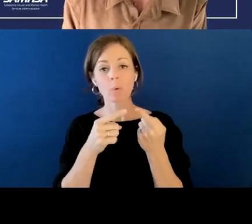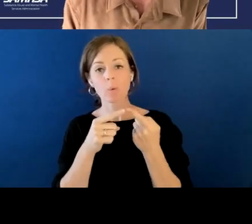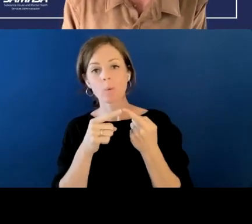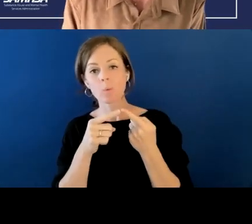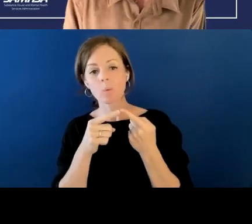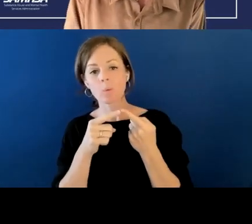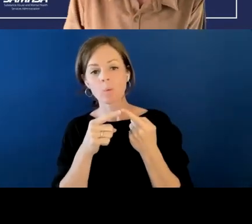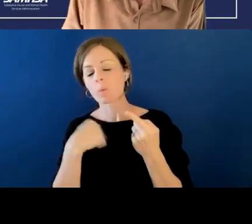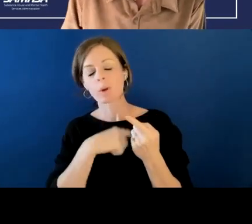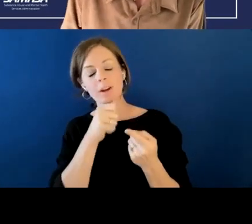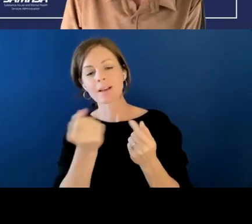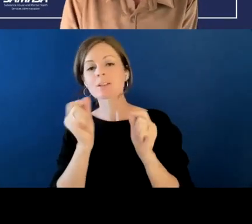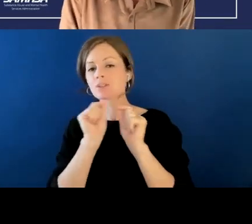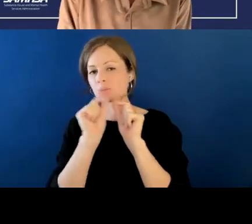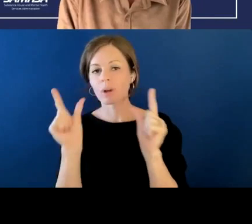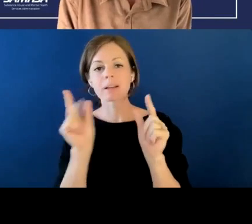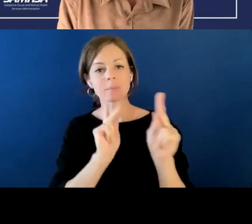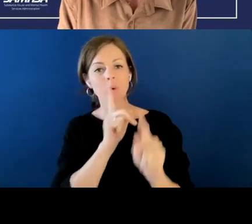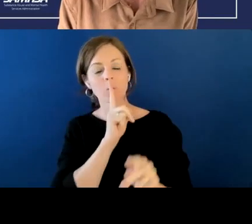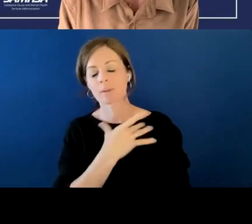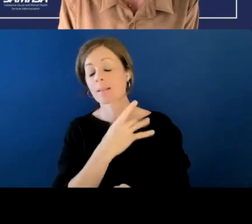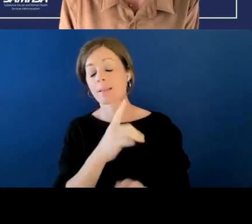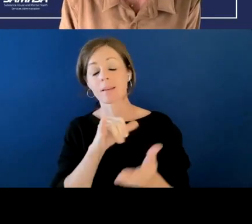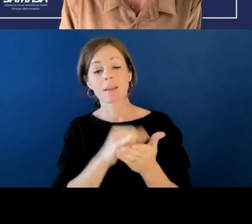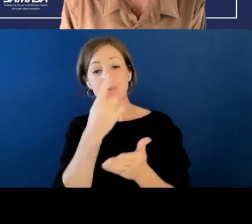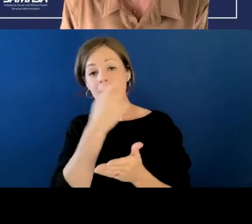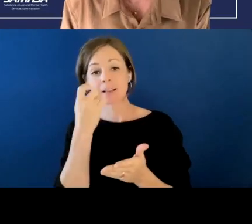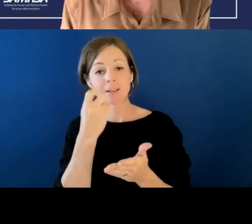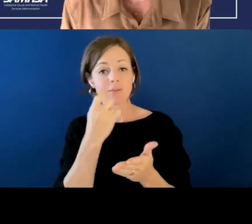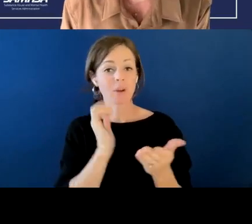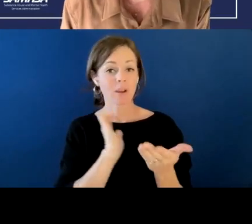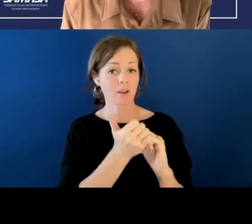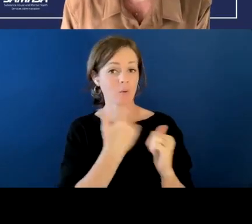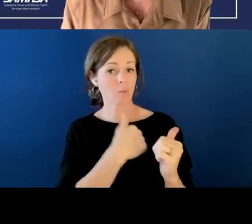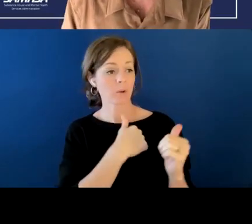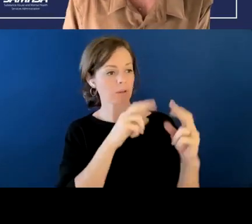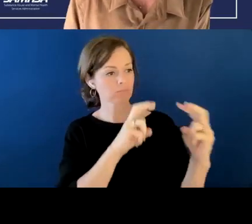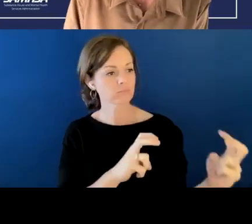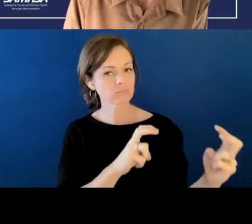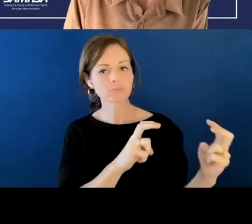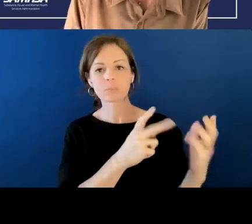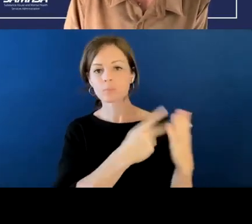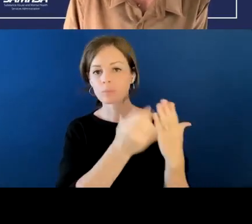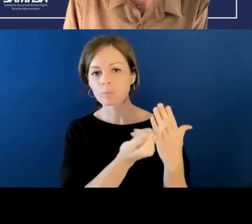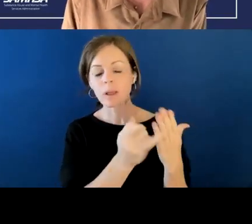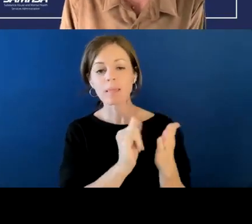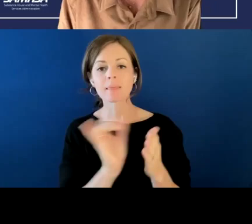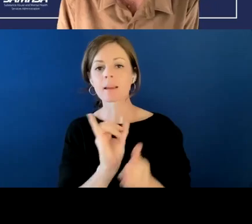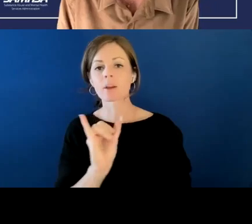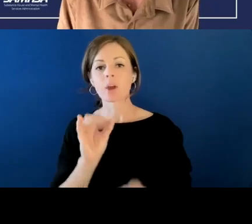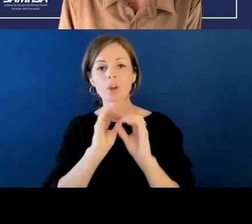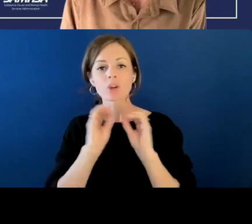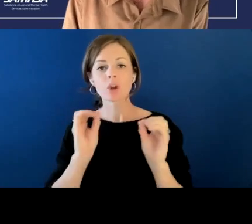not surprised by because of the formative research findings, are things like taglines like "No judgment,